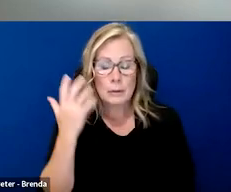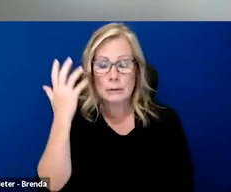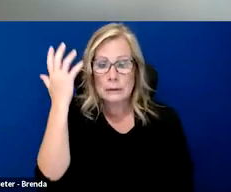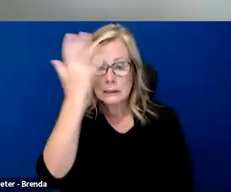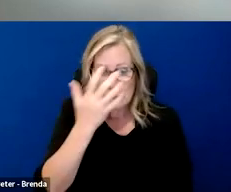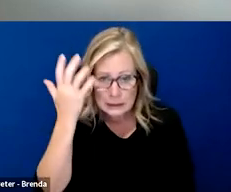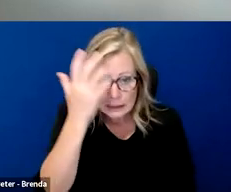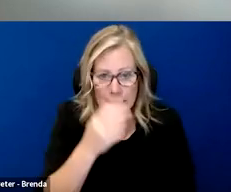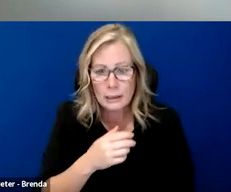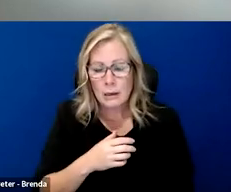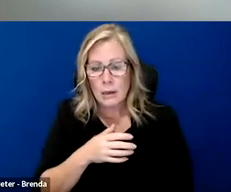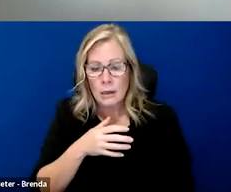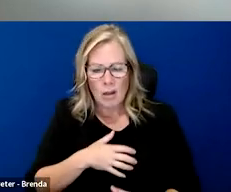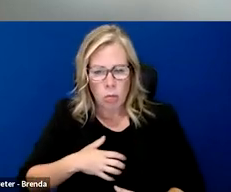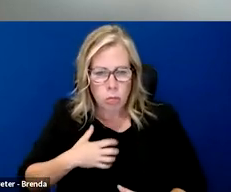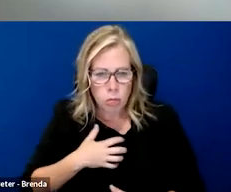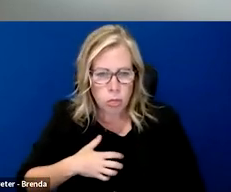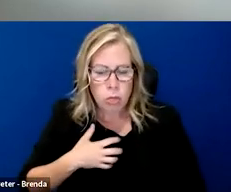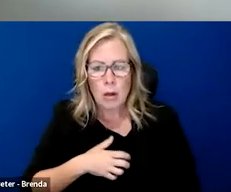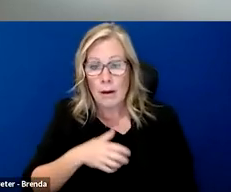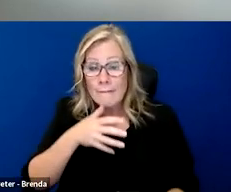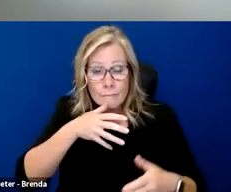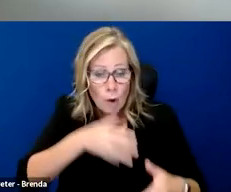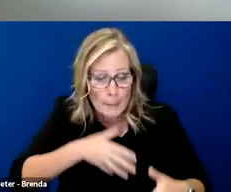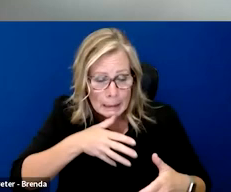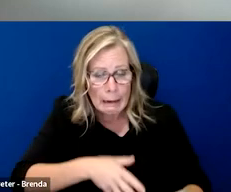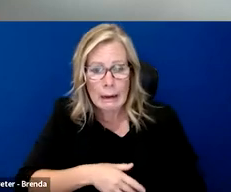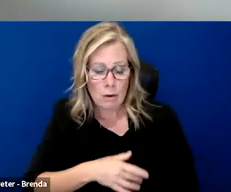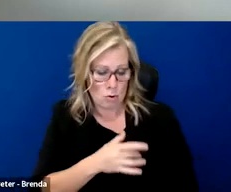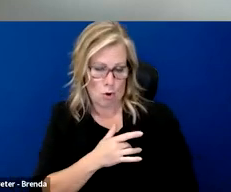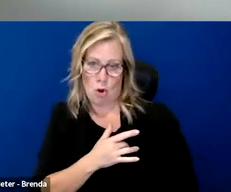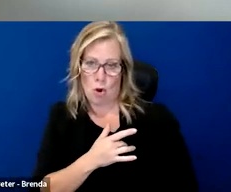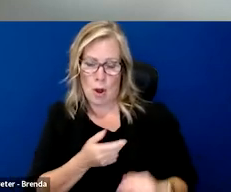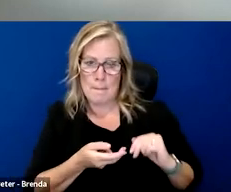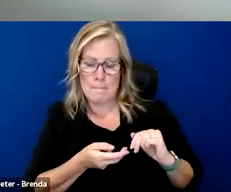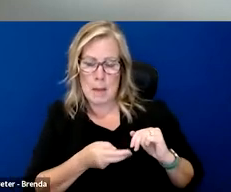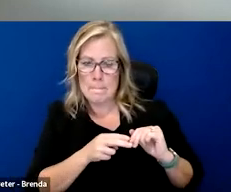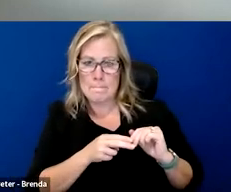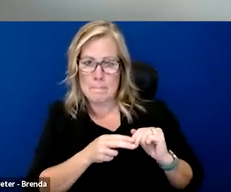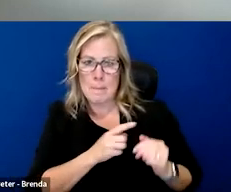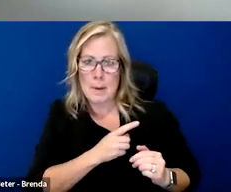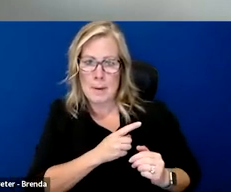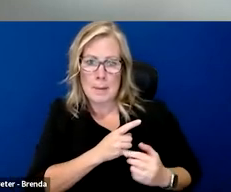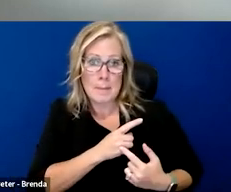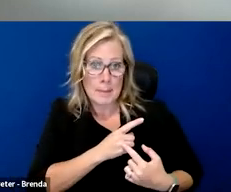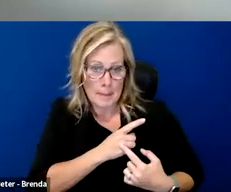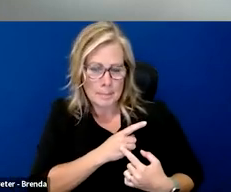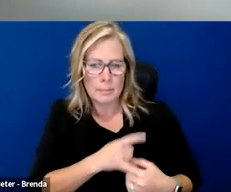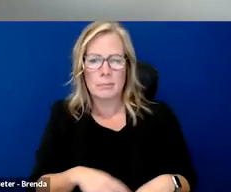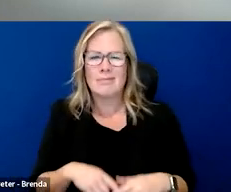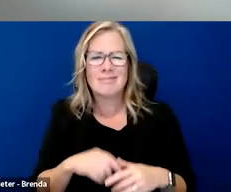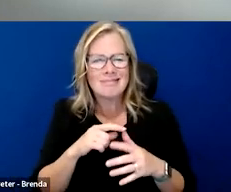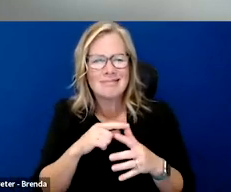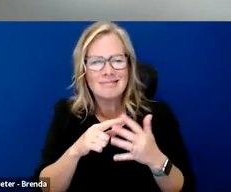vomiting, a persistent rapid heart rate, difficulty concentrating. All of these things can be symptoms of heat exhaustion. And